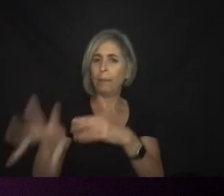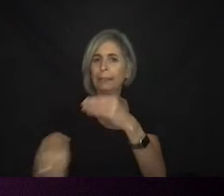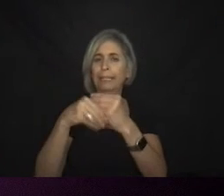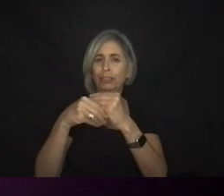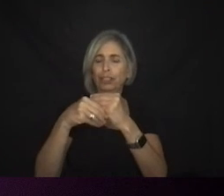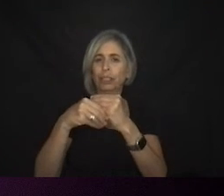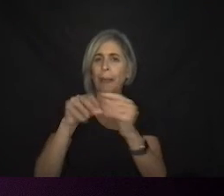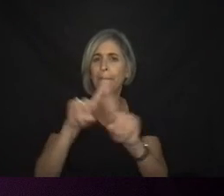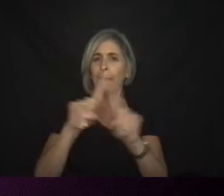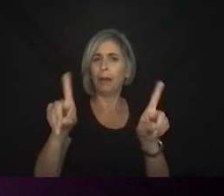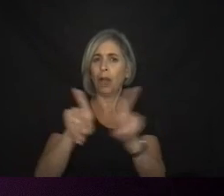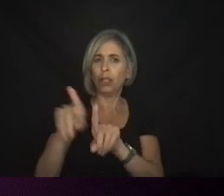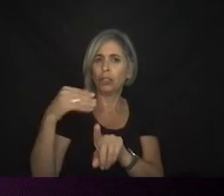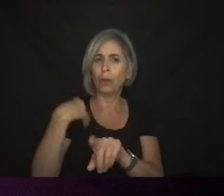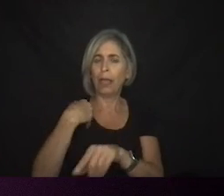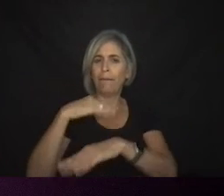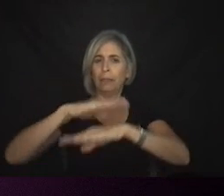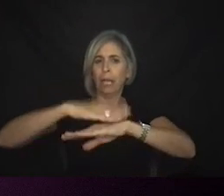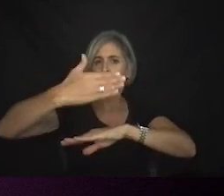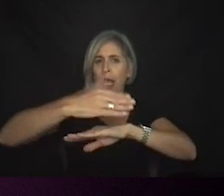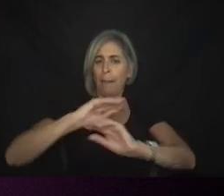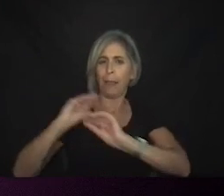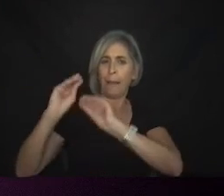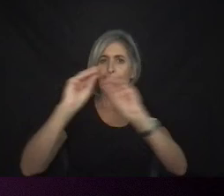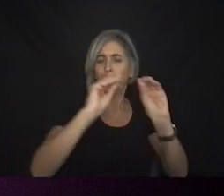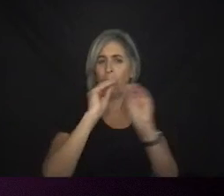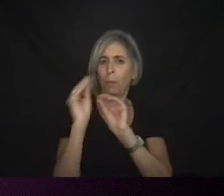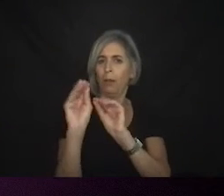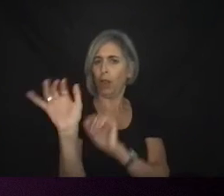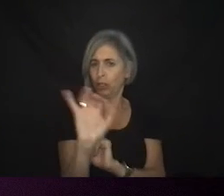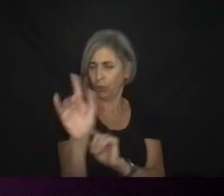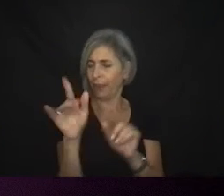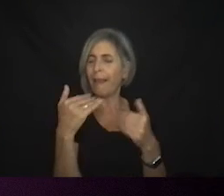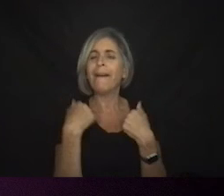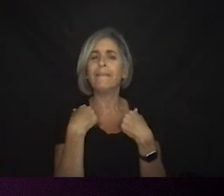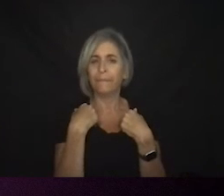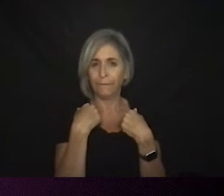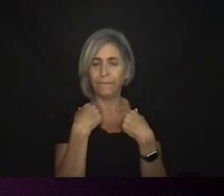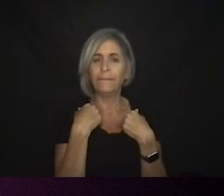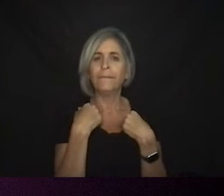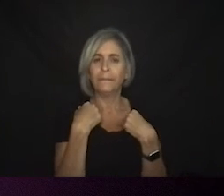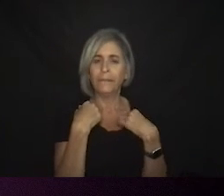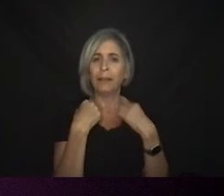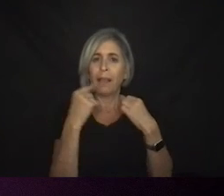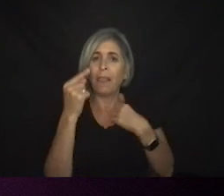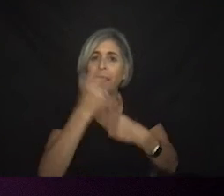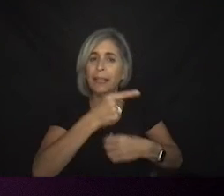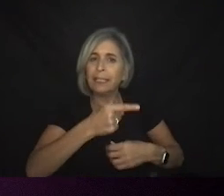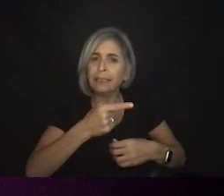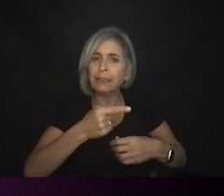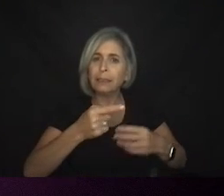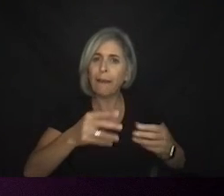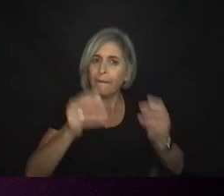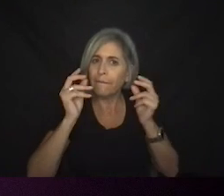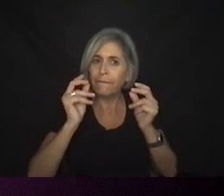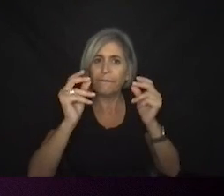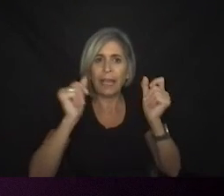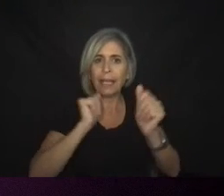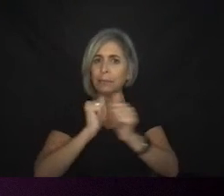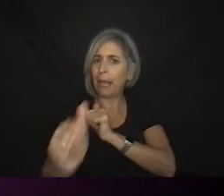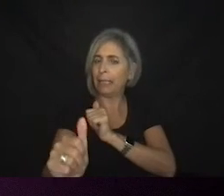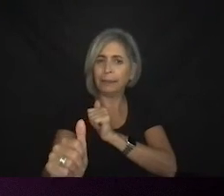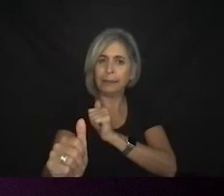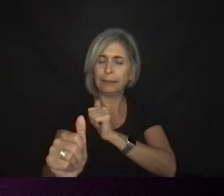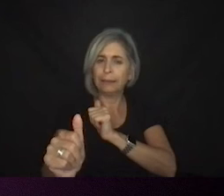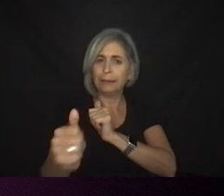they also have desktop and mobile versions. And so this is a fast pass that I did